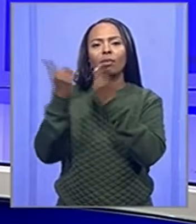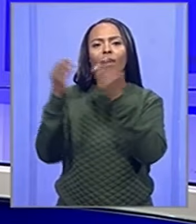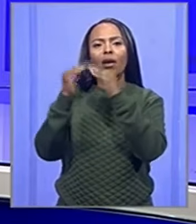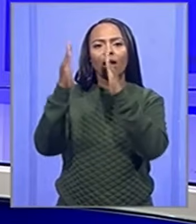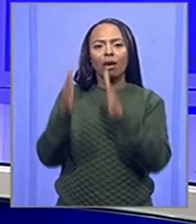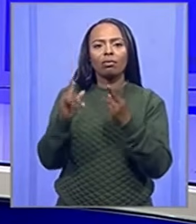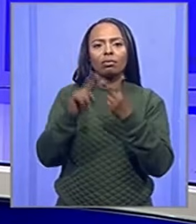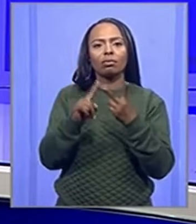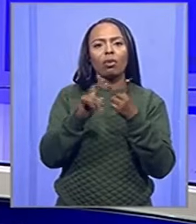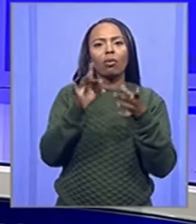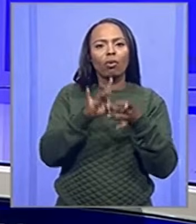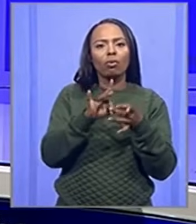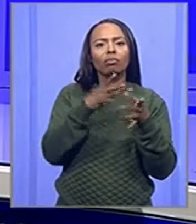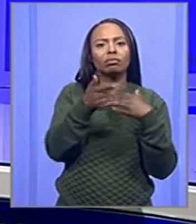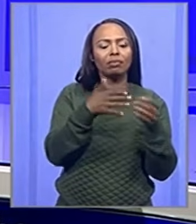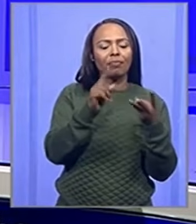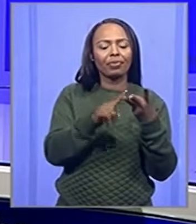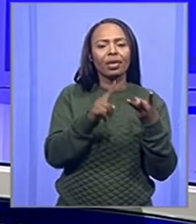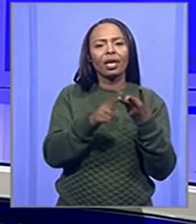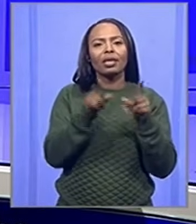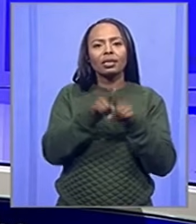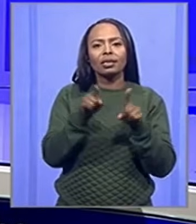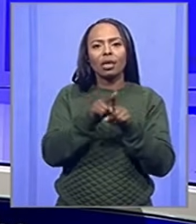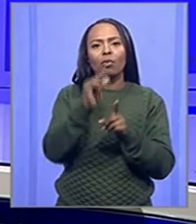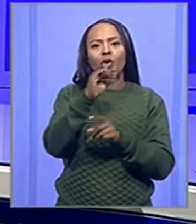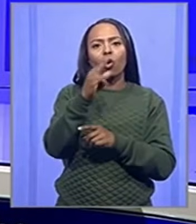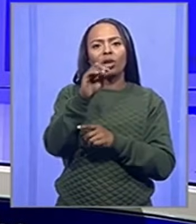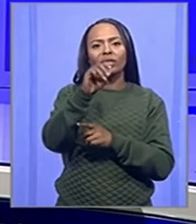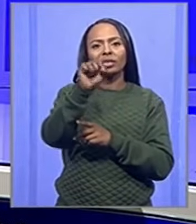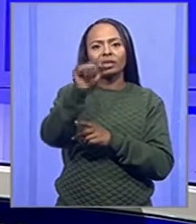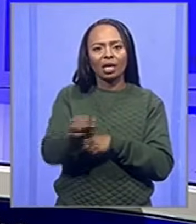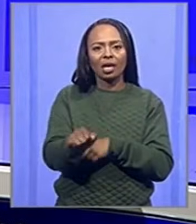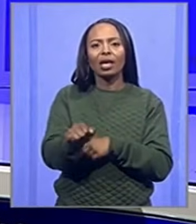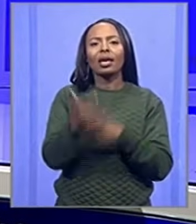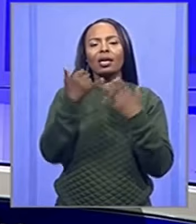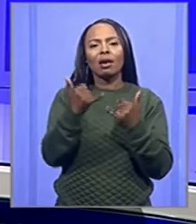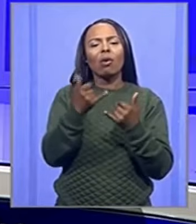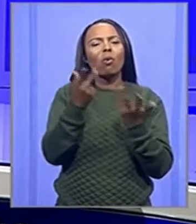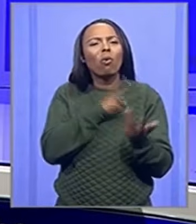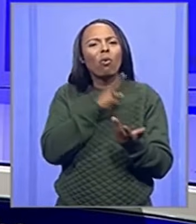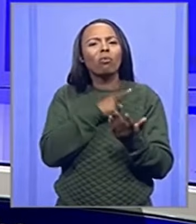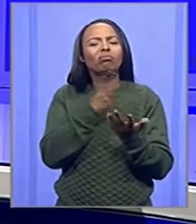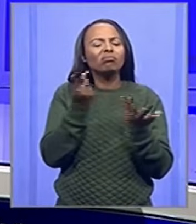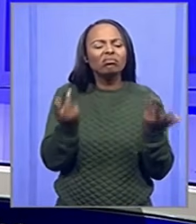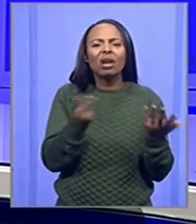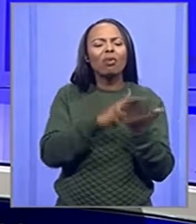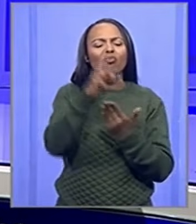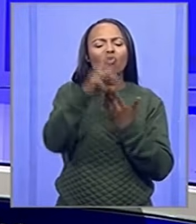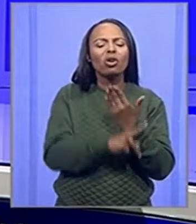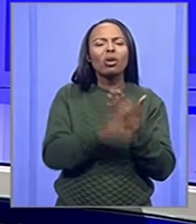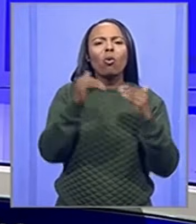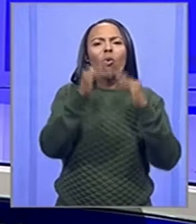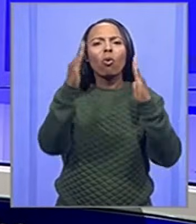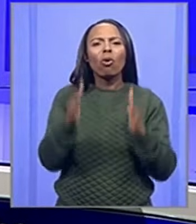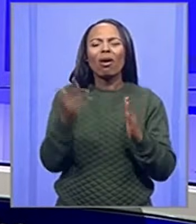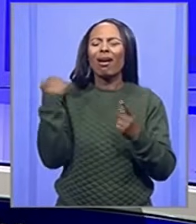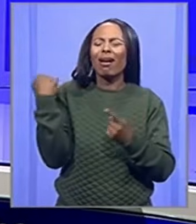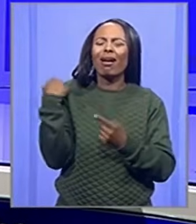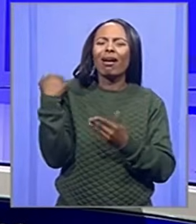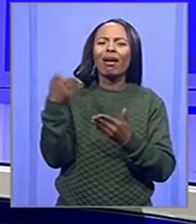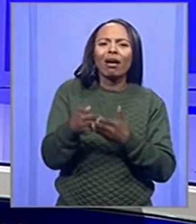ya segosi Kokstam go tlhalosa go palelwa ke go wetsa projeke ya matlo e sa leng e theilwe dingwaga di